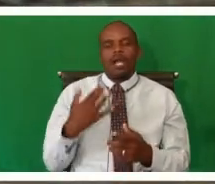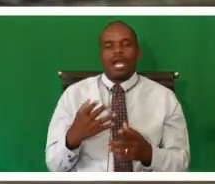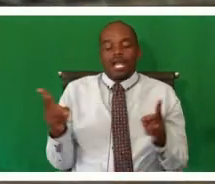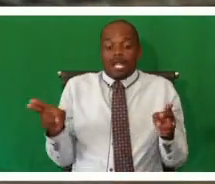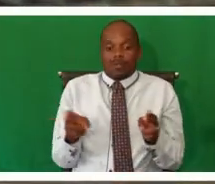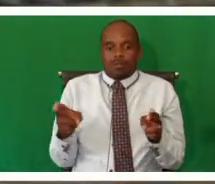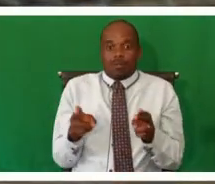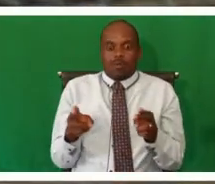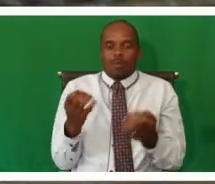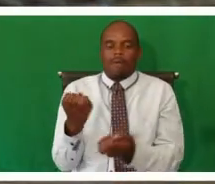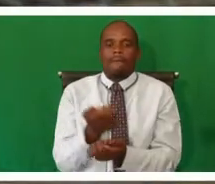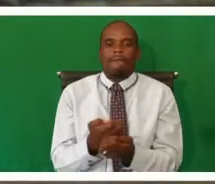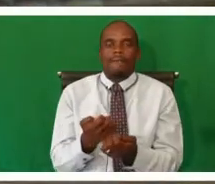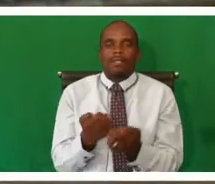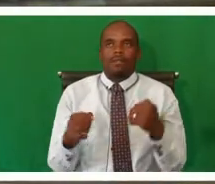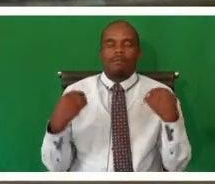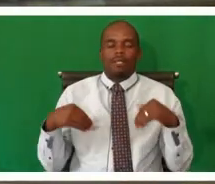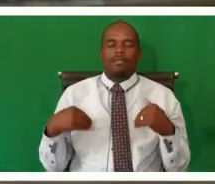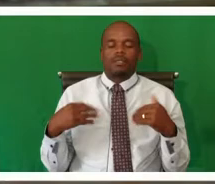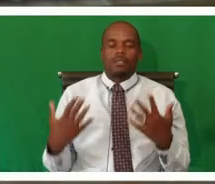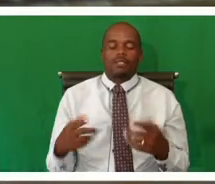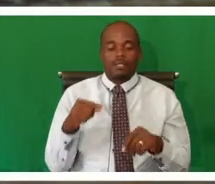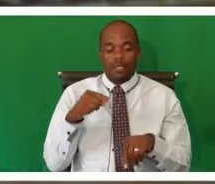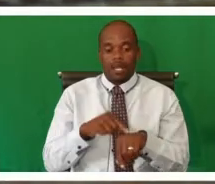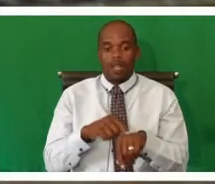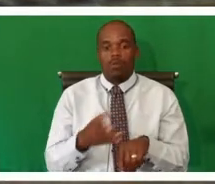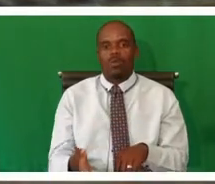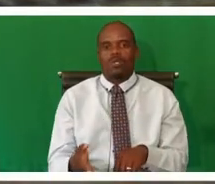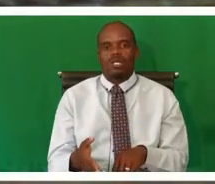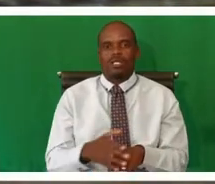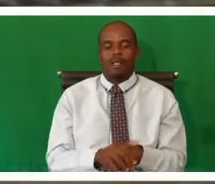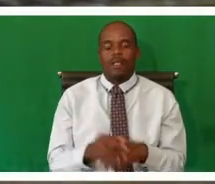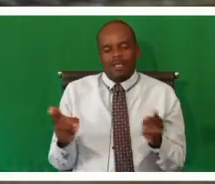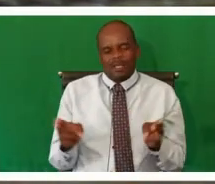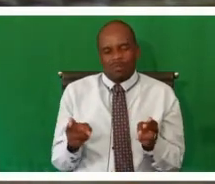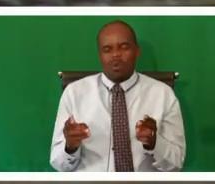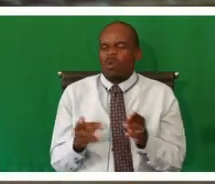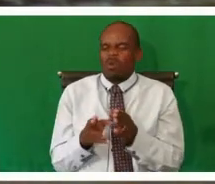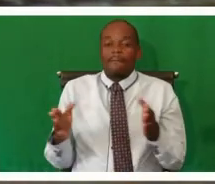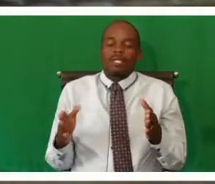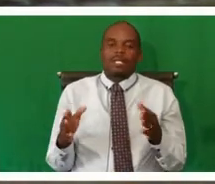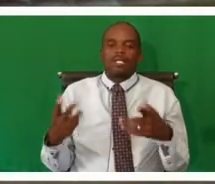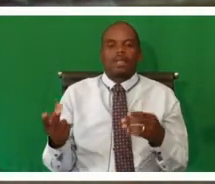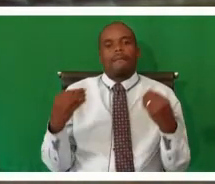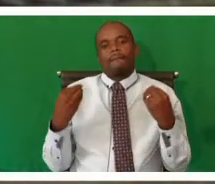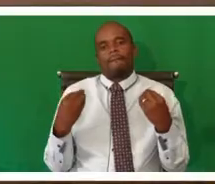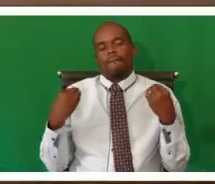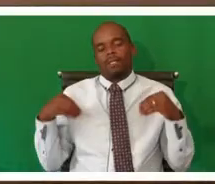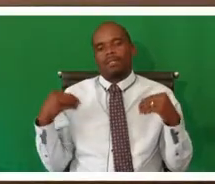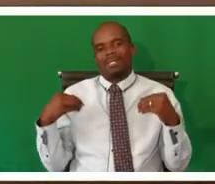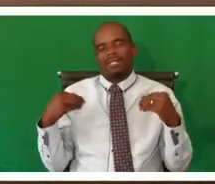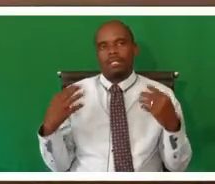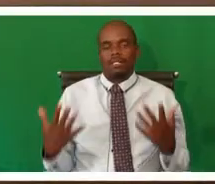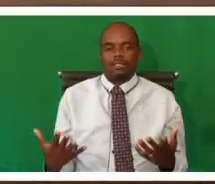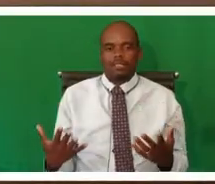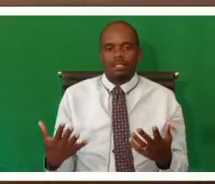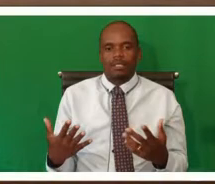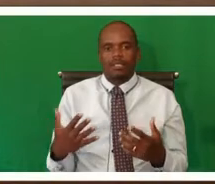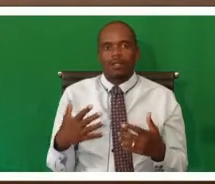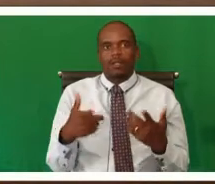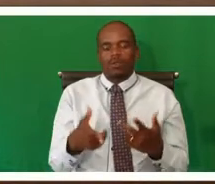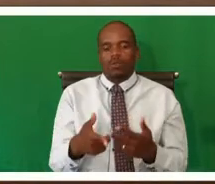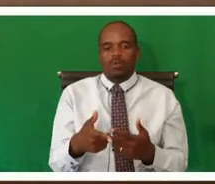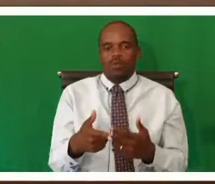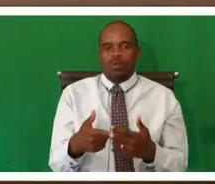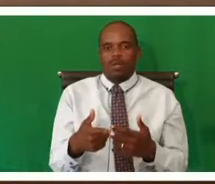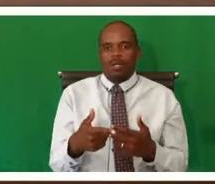these times. Construction of small and medium enterprises business hub in Ficksburg is complete.